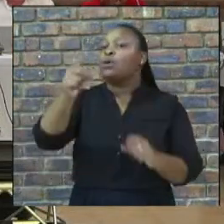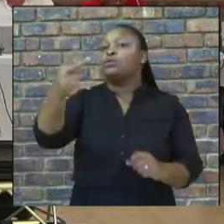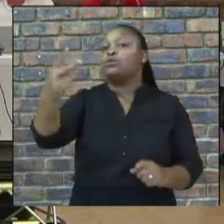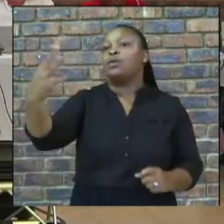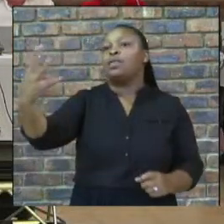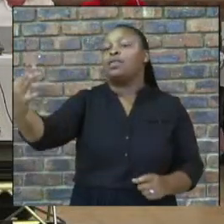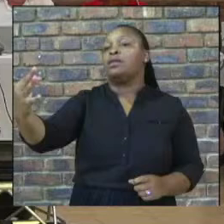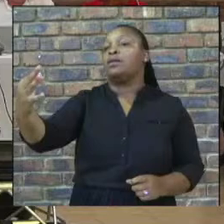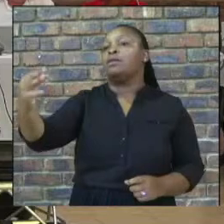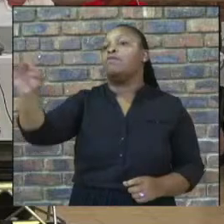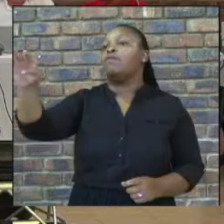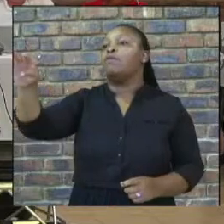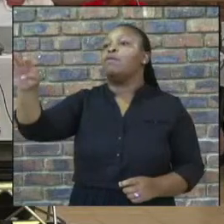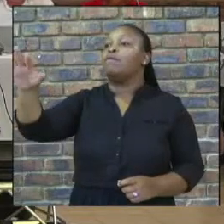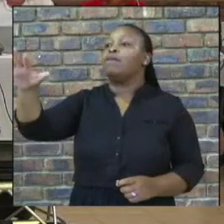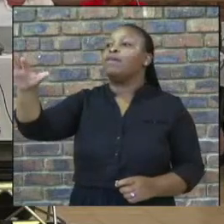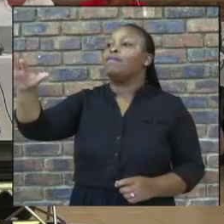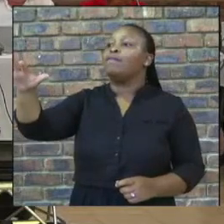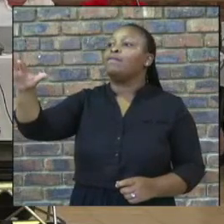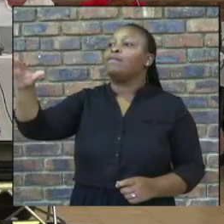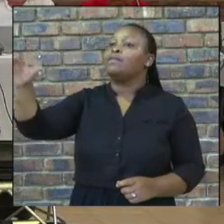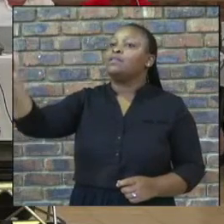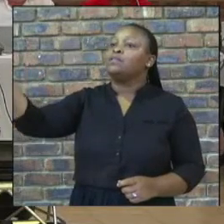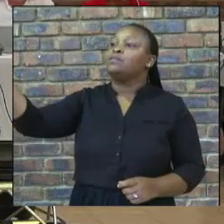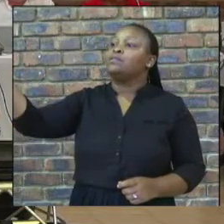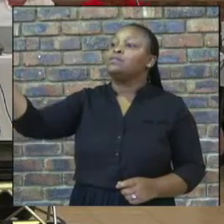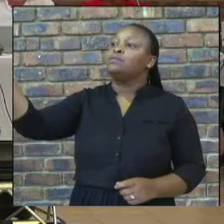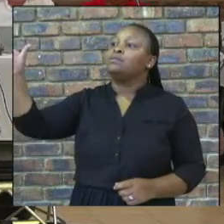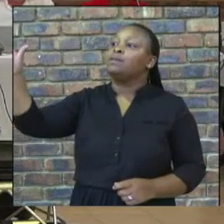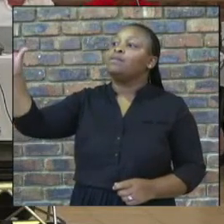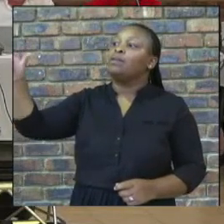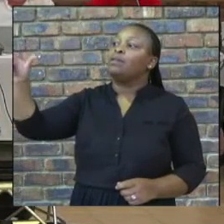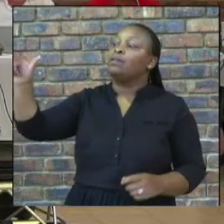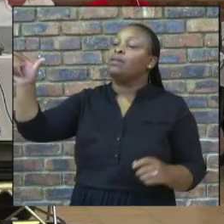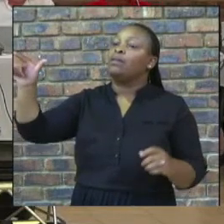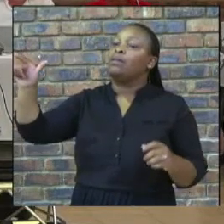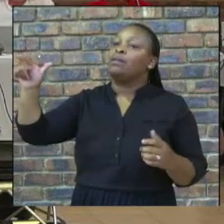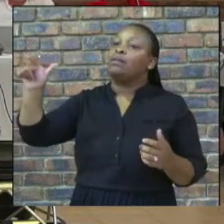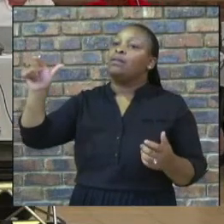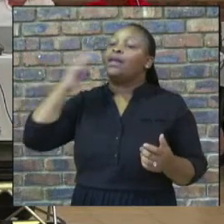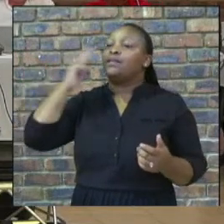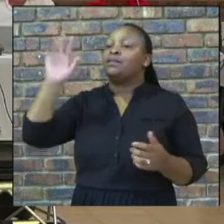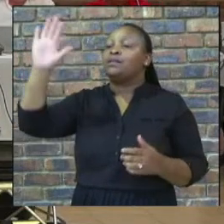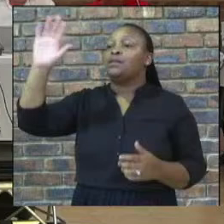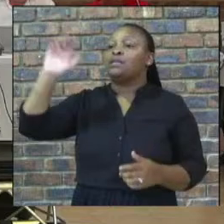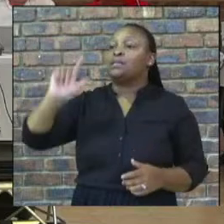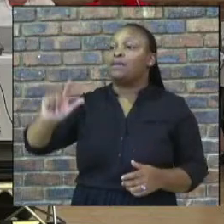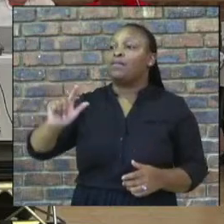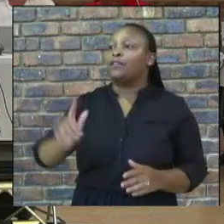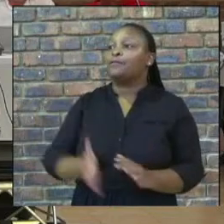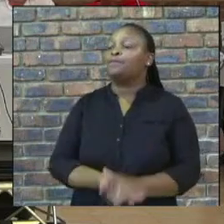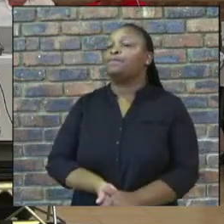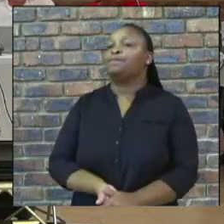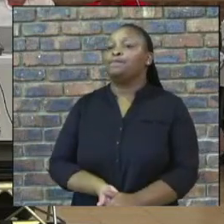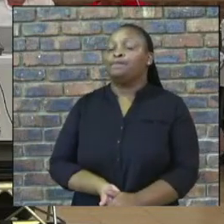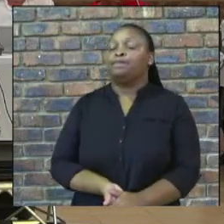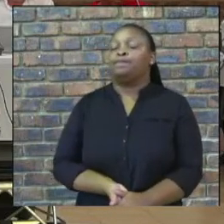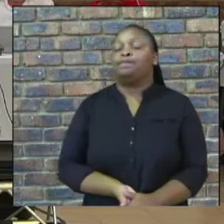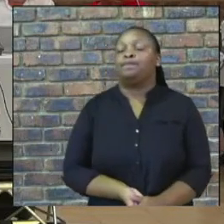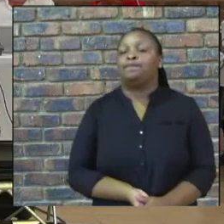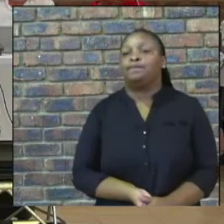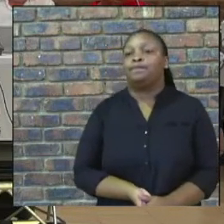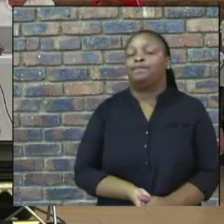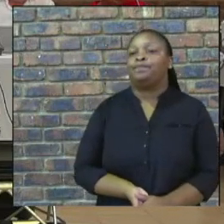4, 5, 6, 7. 7 hands. Again.